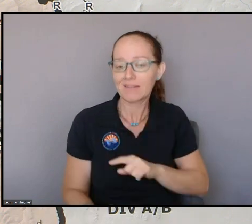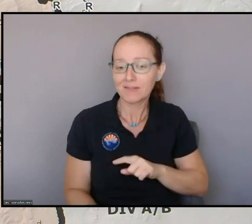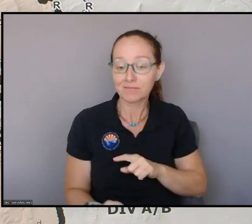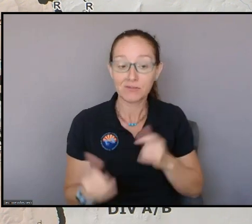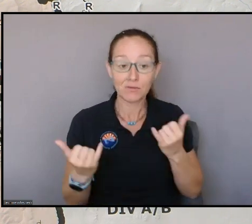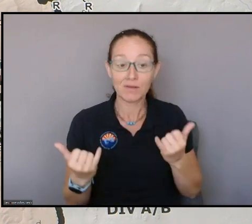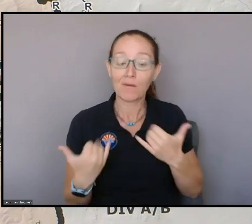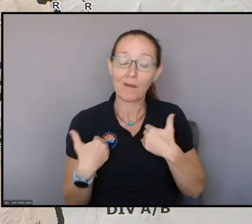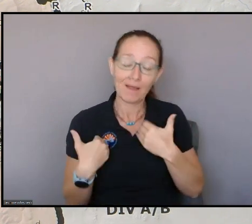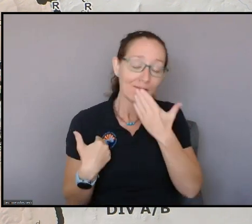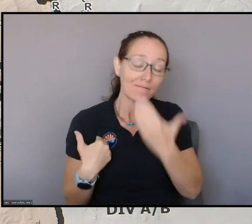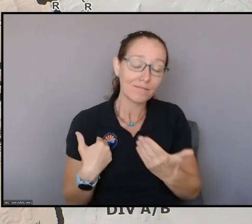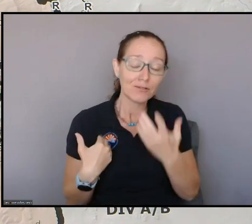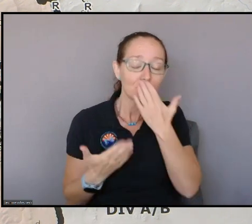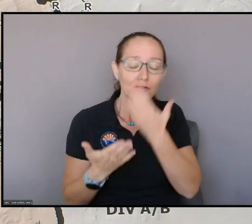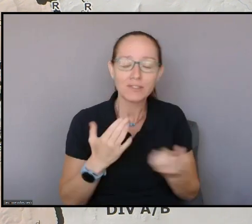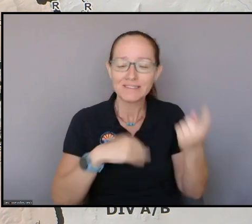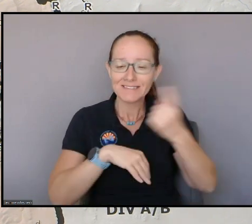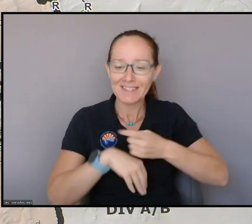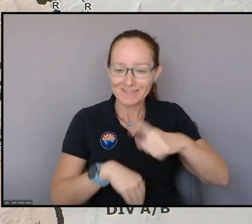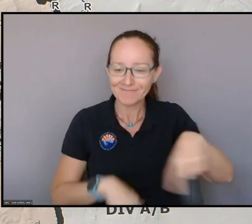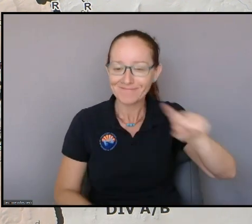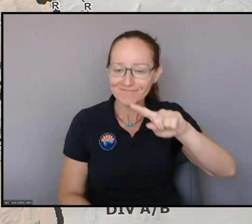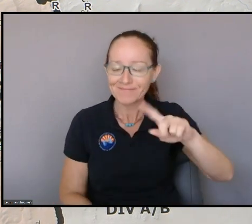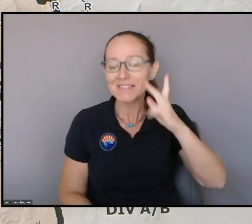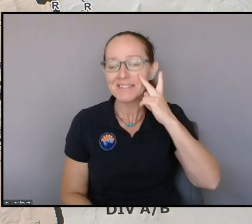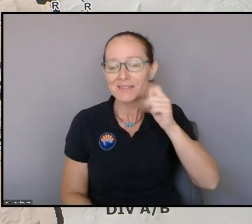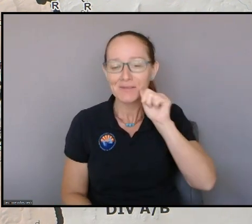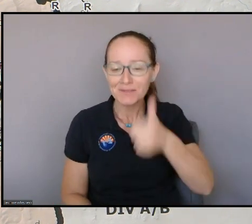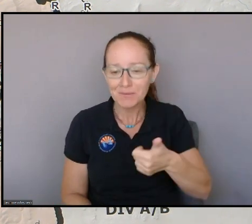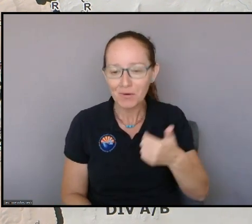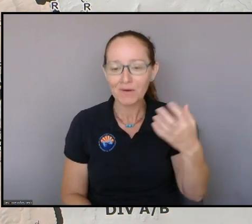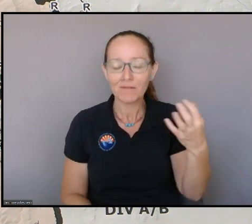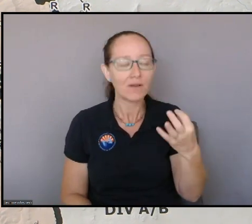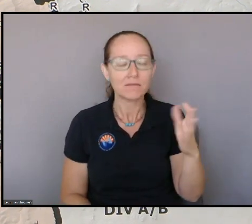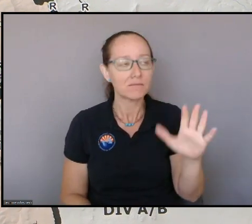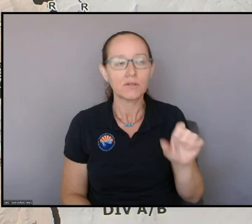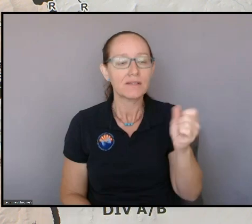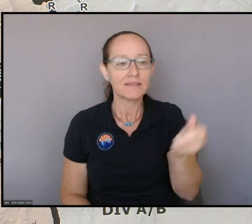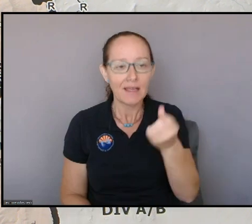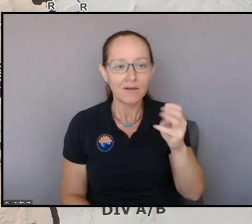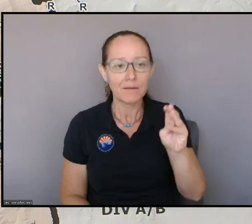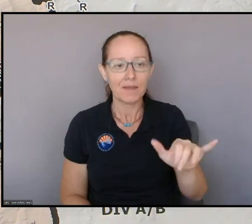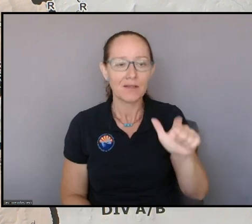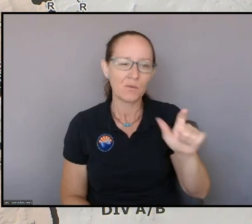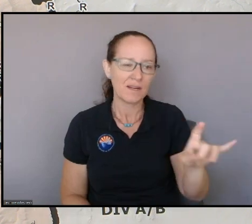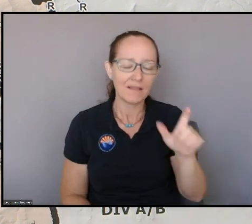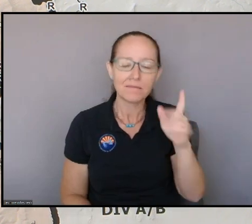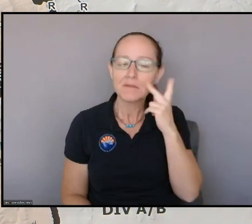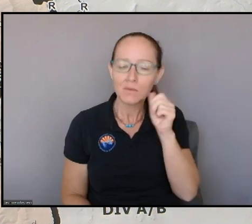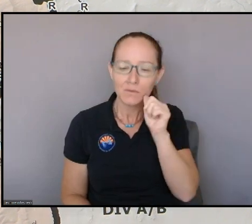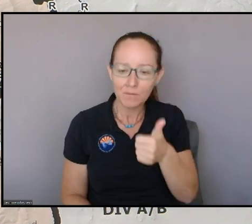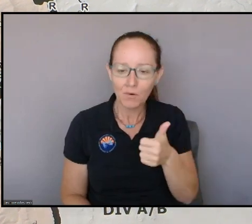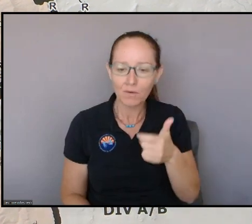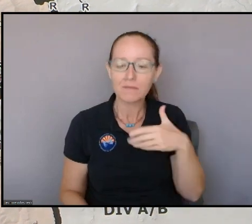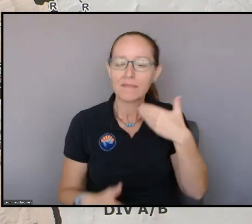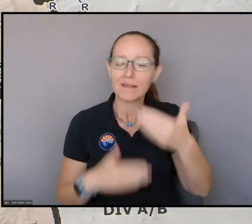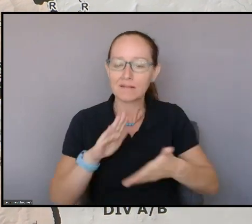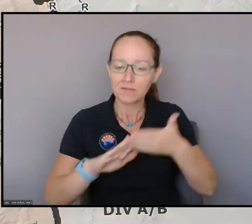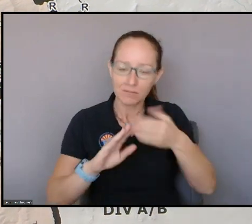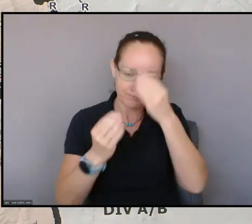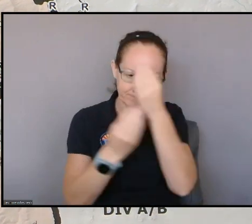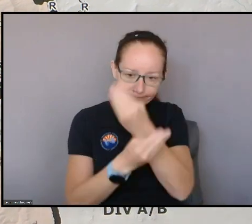day, and we will see you tomorrow, Friday, Saturday, May 28th, for the next operational update.